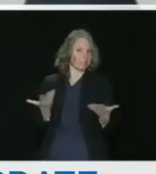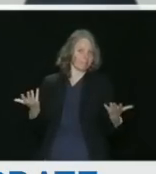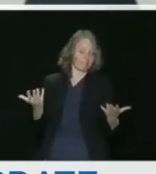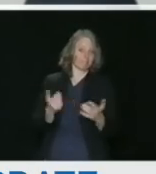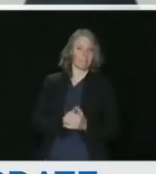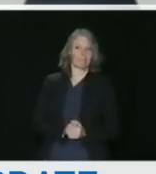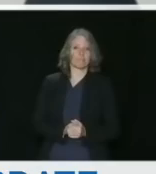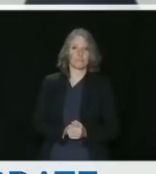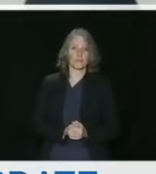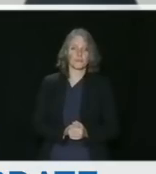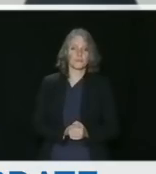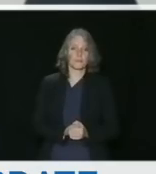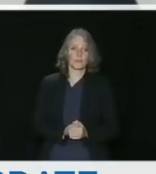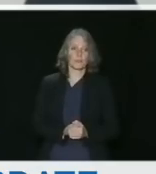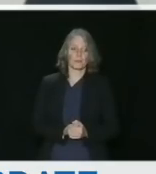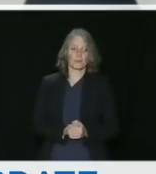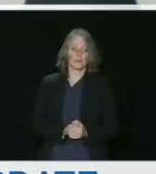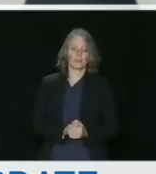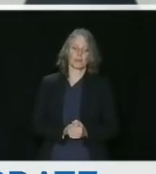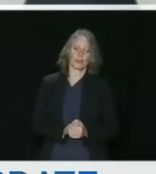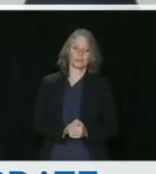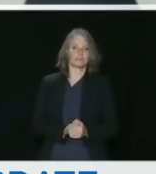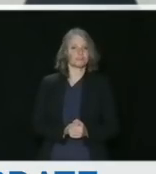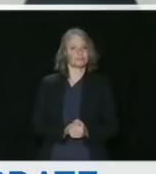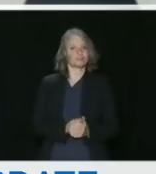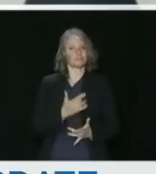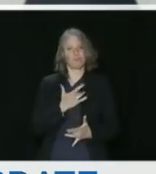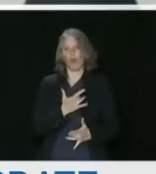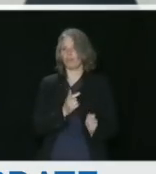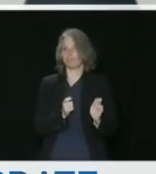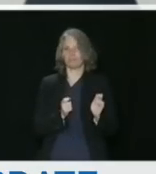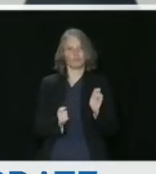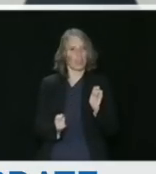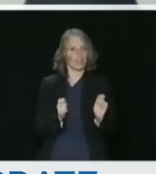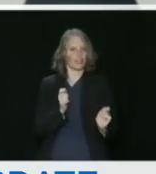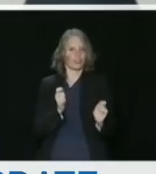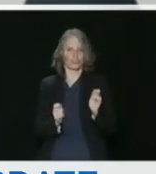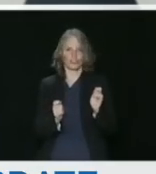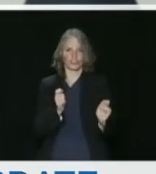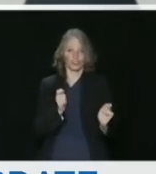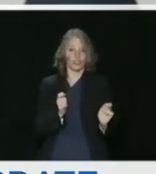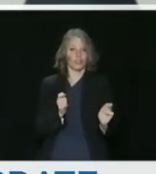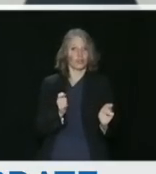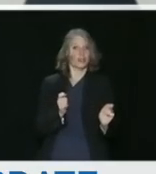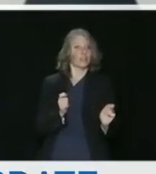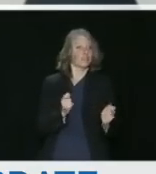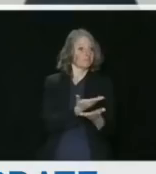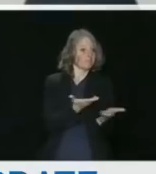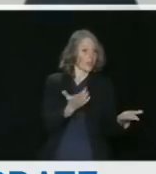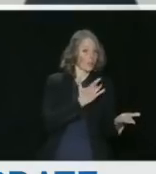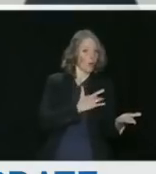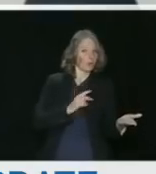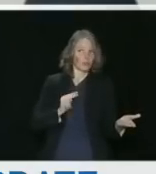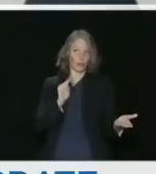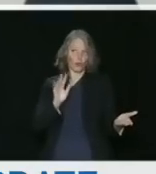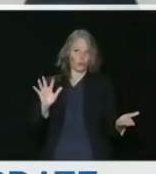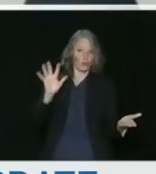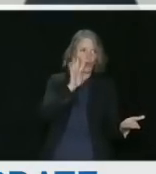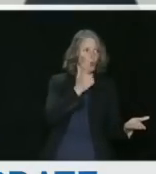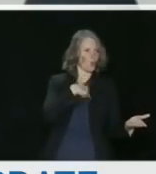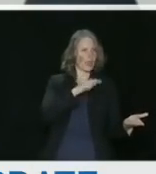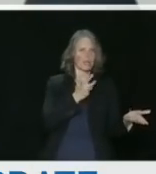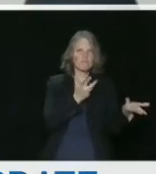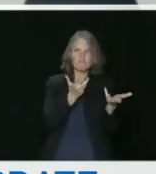it's always a changing issue. We're working closely with our peers in the provinces and territories, and